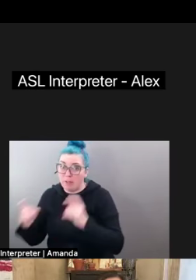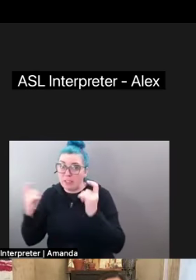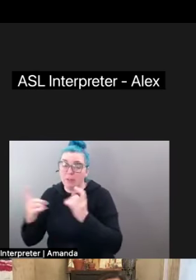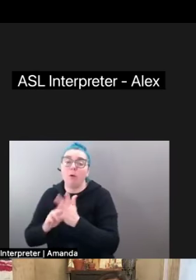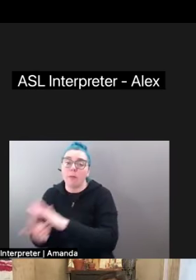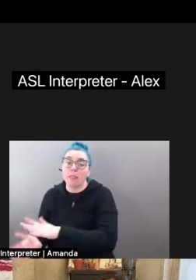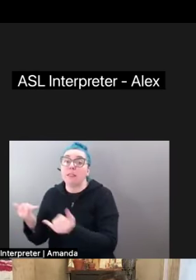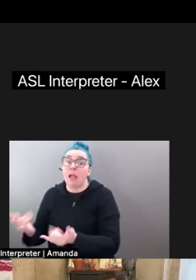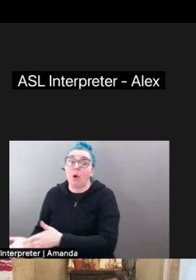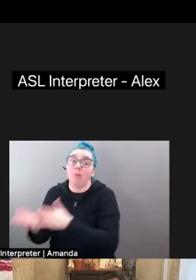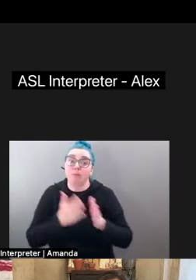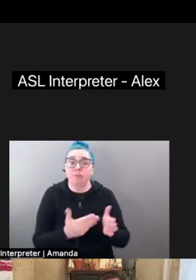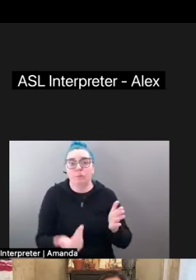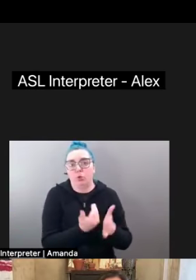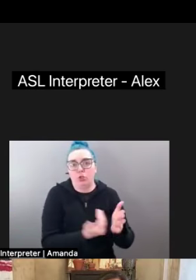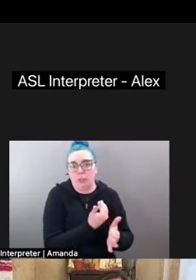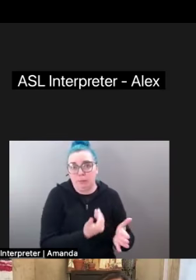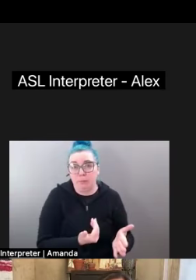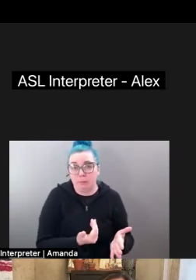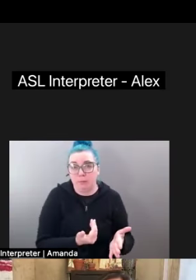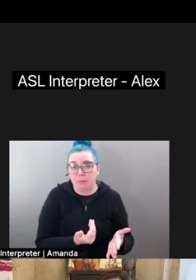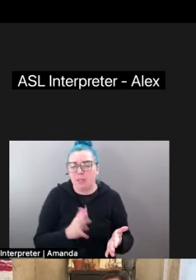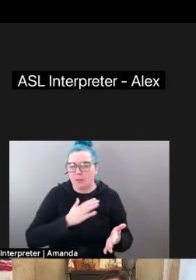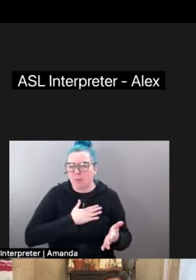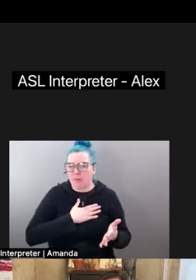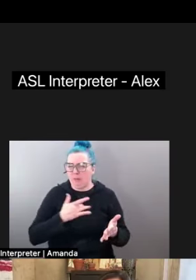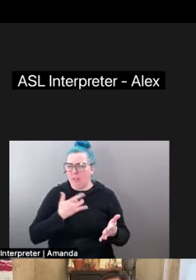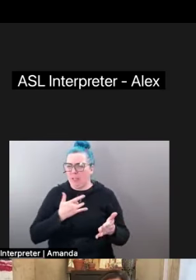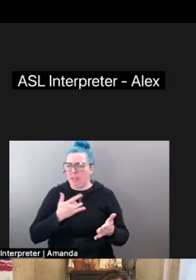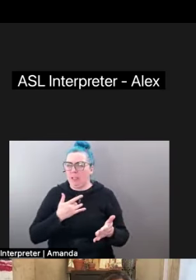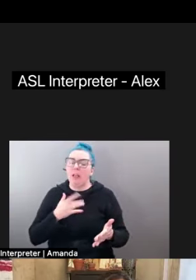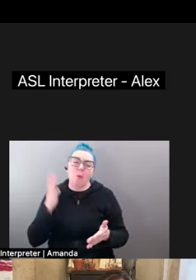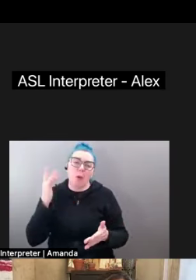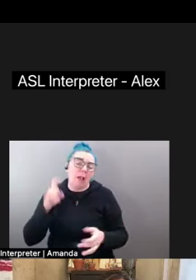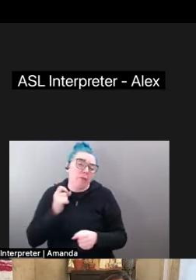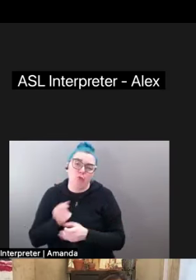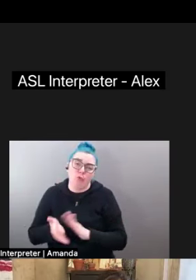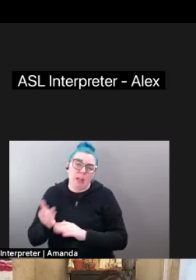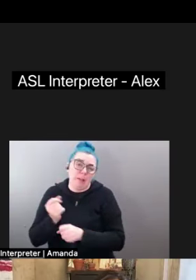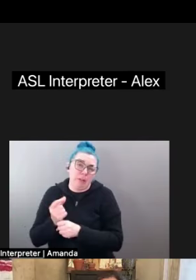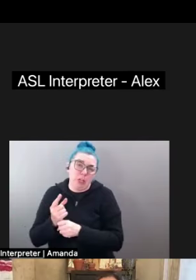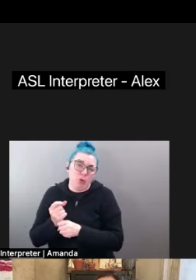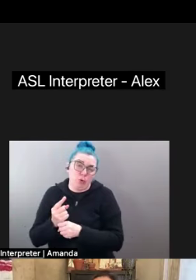my general instinct on that because it is a requirement that it's annual delivery.